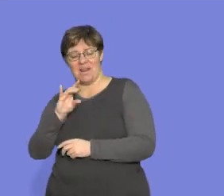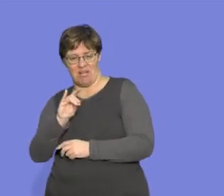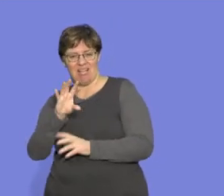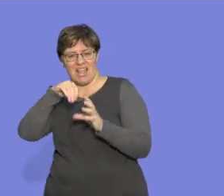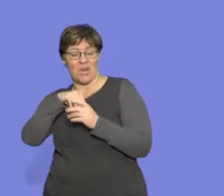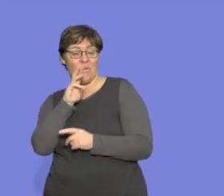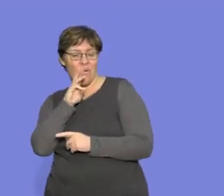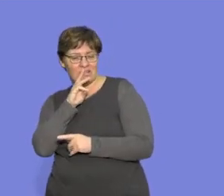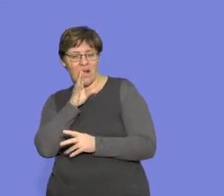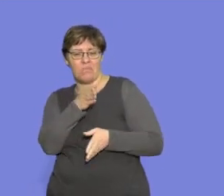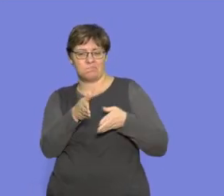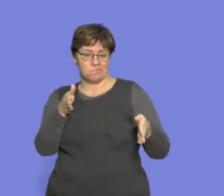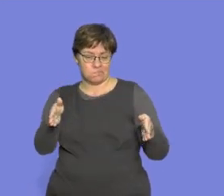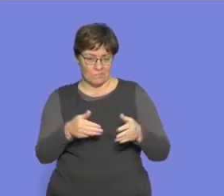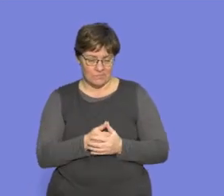that inhabit these areas.